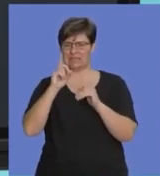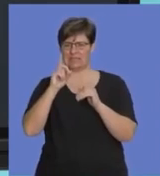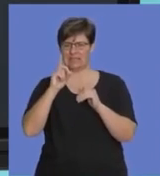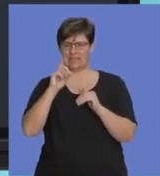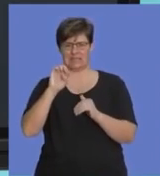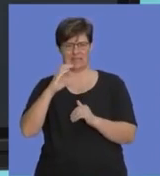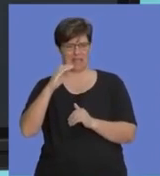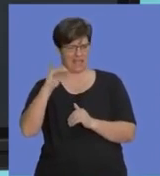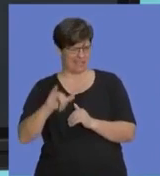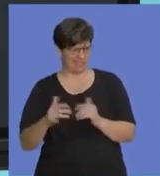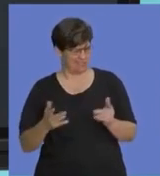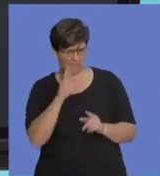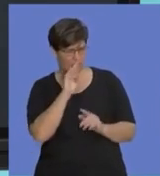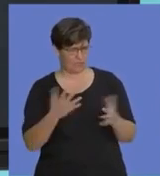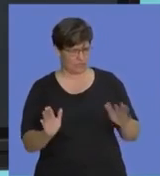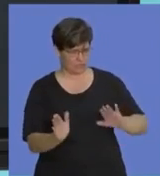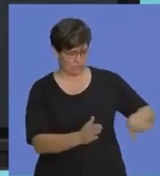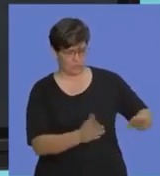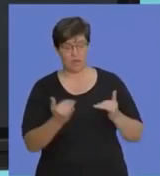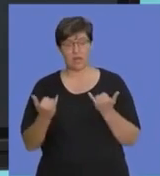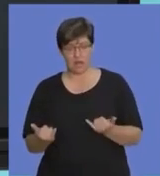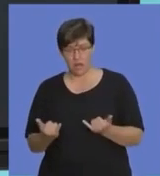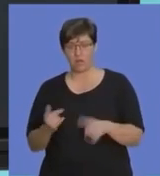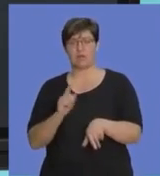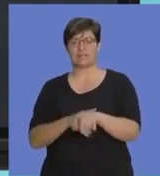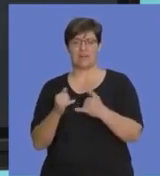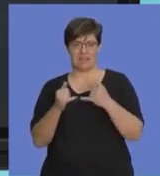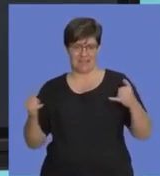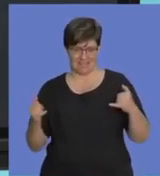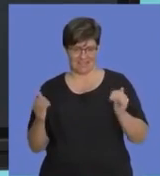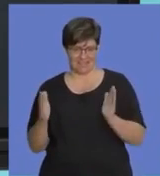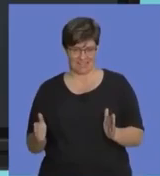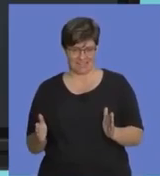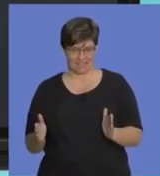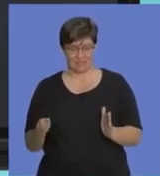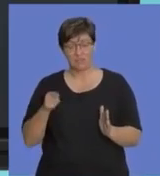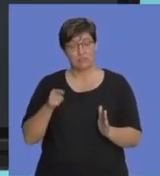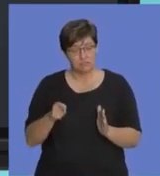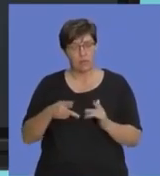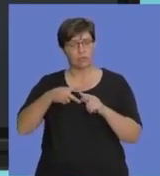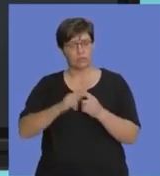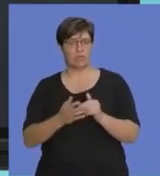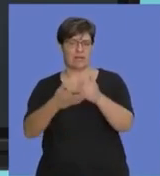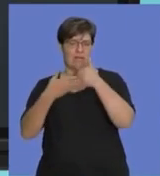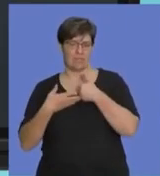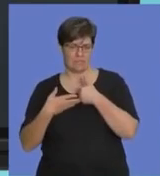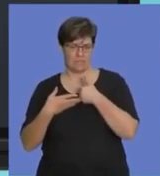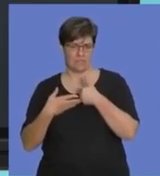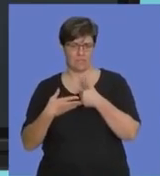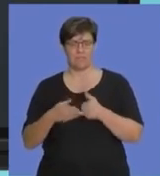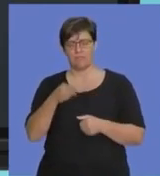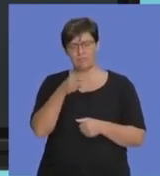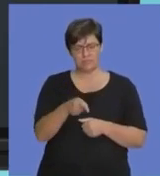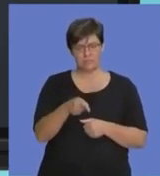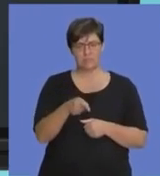at timelines. Timelines are a tool that actually assists us to see when somebody is